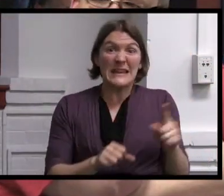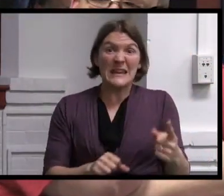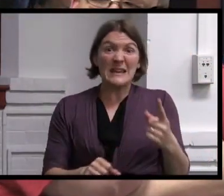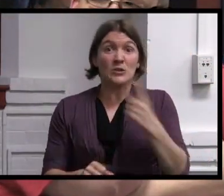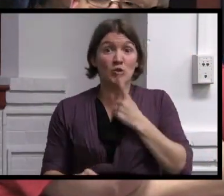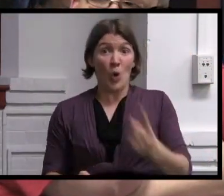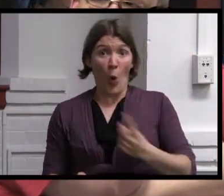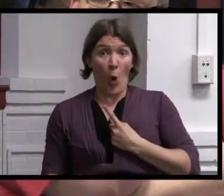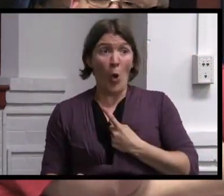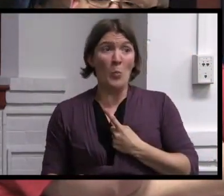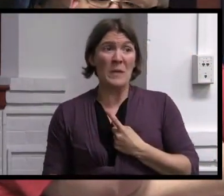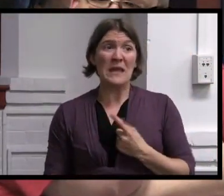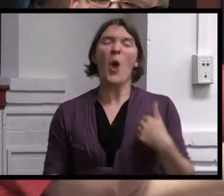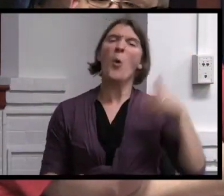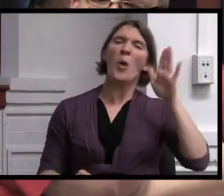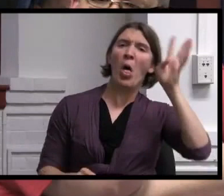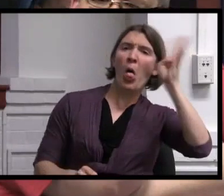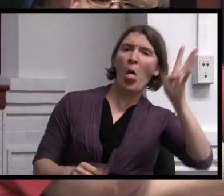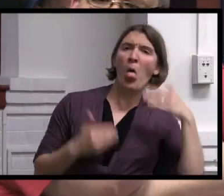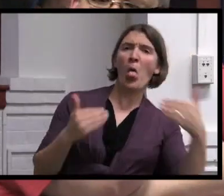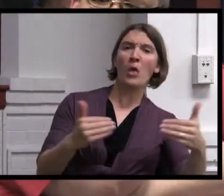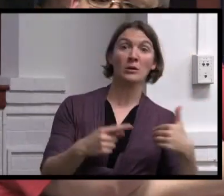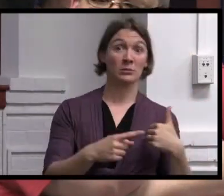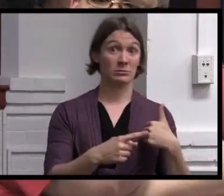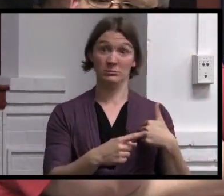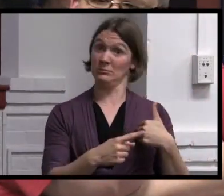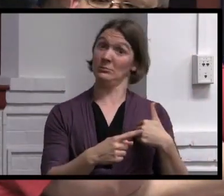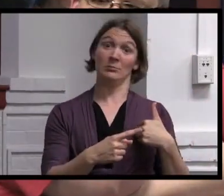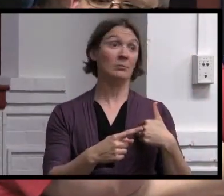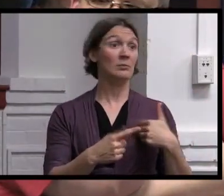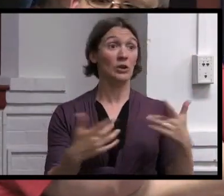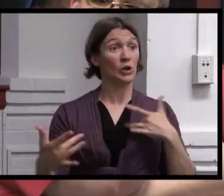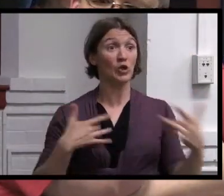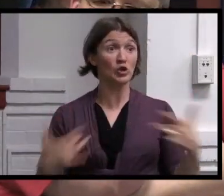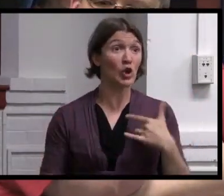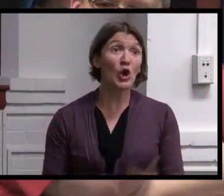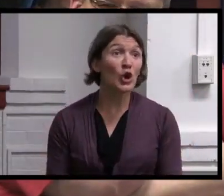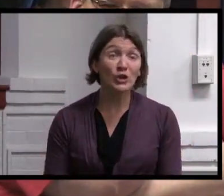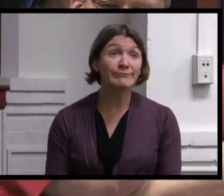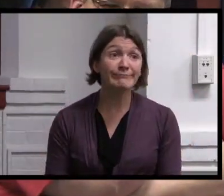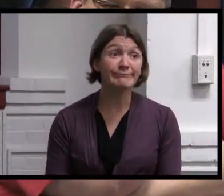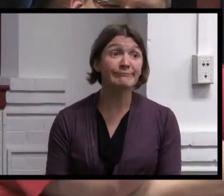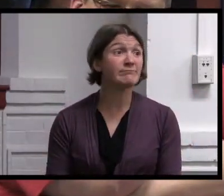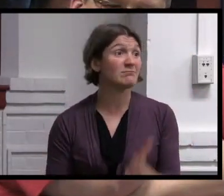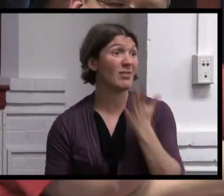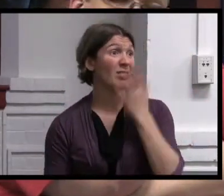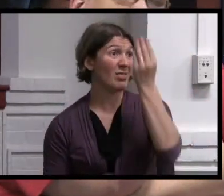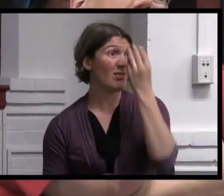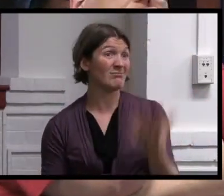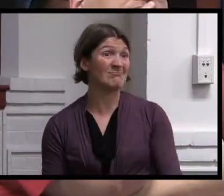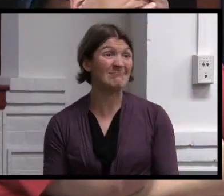negative happened, like I actually heard it. Mm-hmm. So that is a concern for me. Thank you.